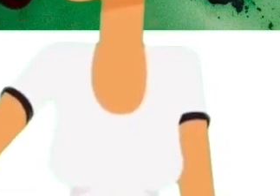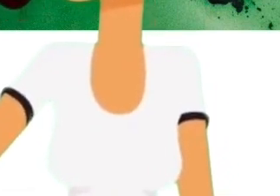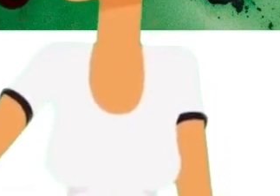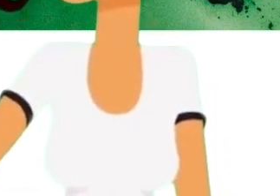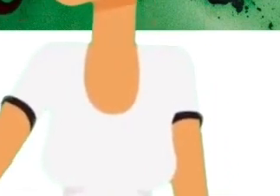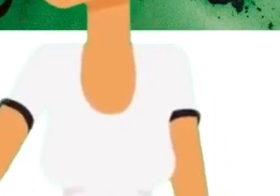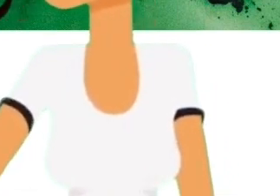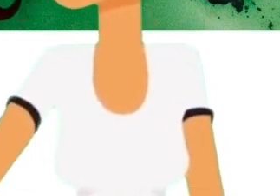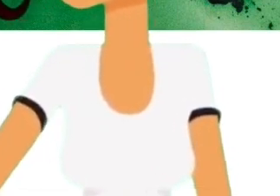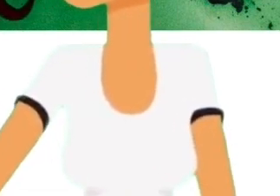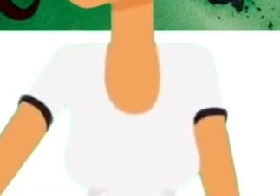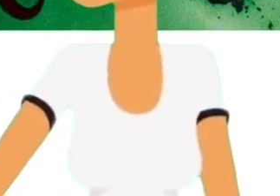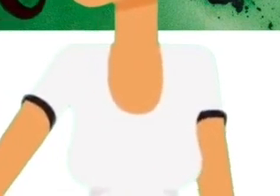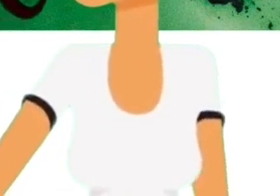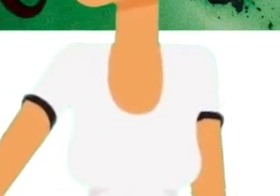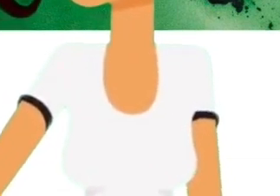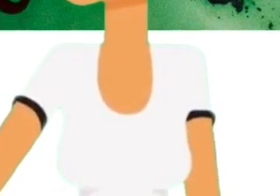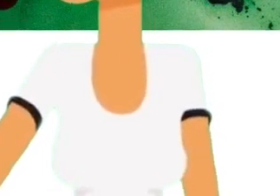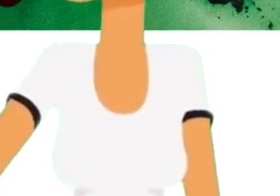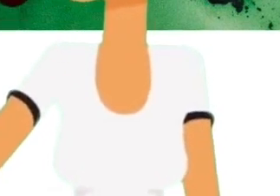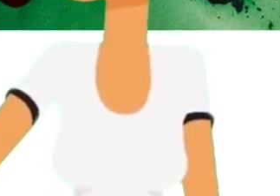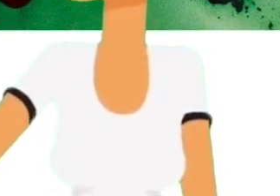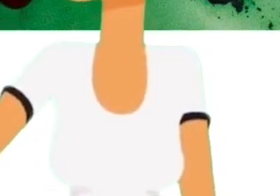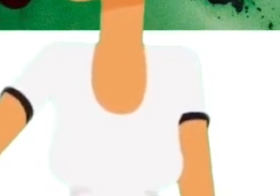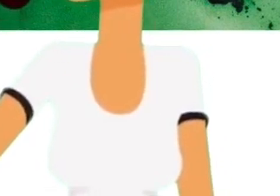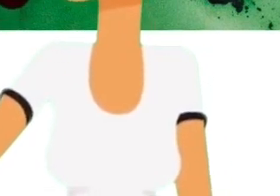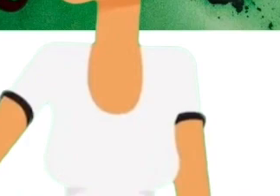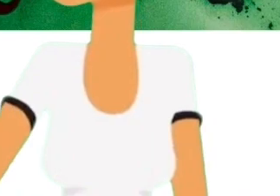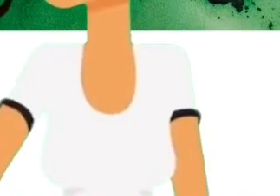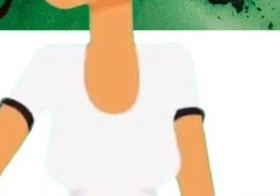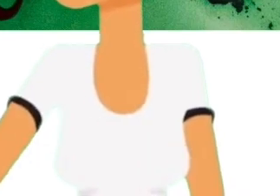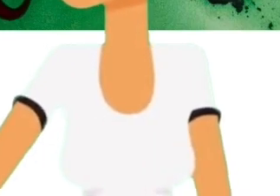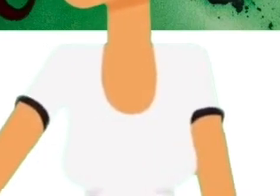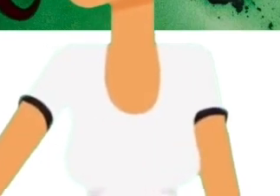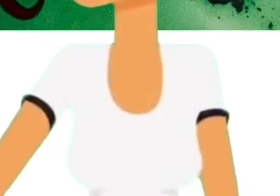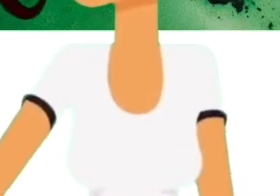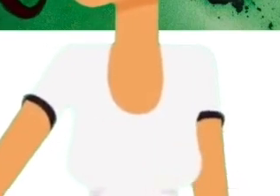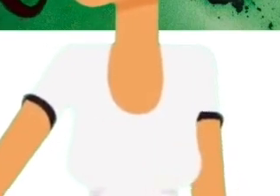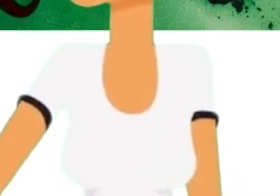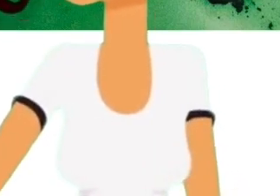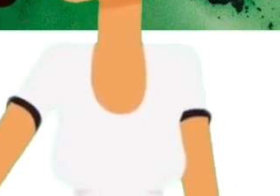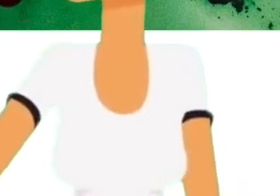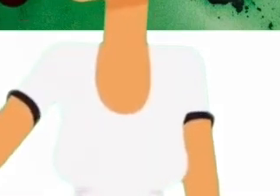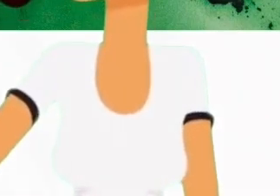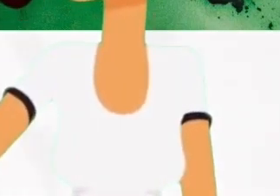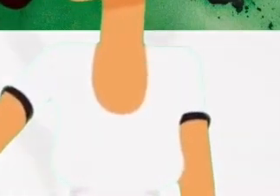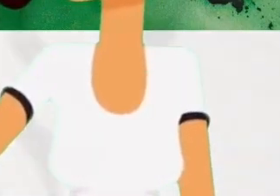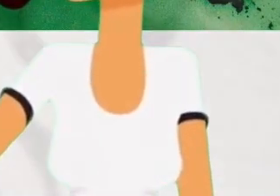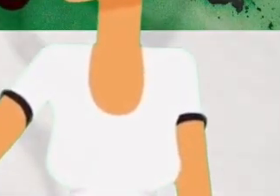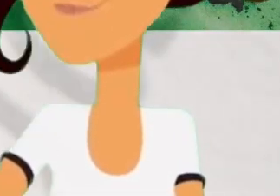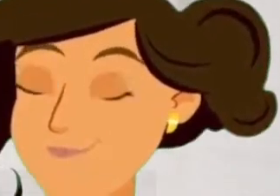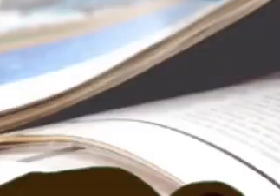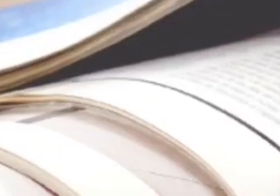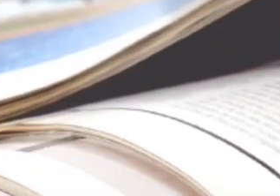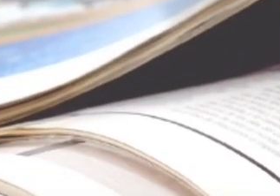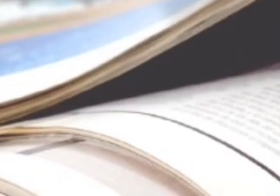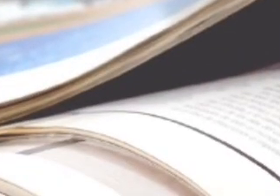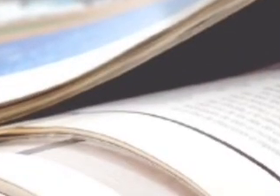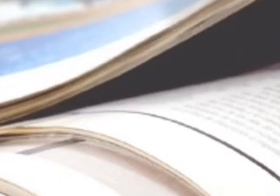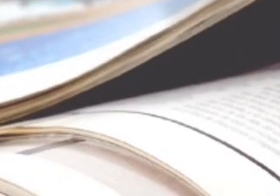research, finding a research topic, research questions, hypotheses, carrying out a literature review.